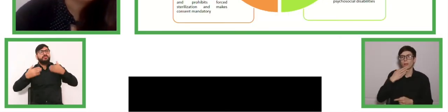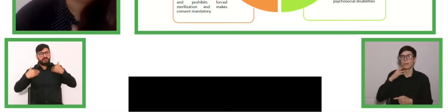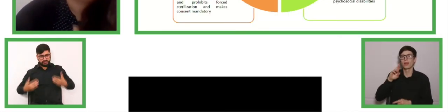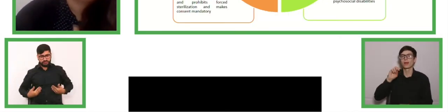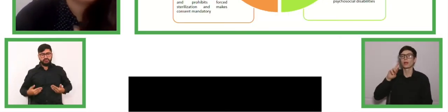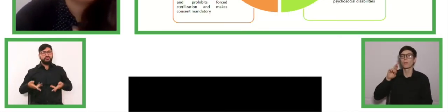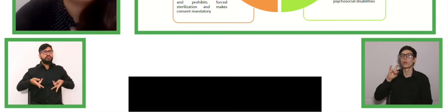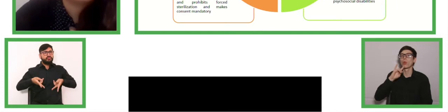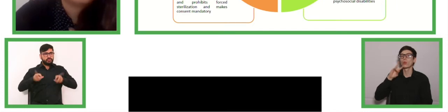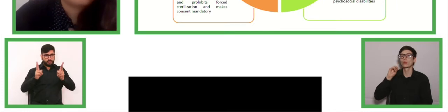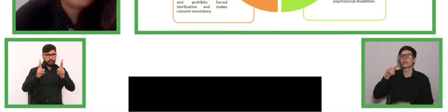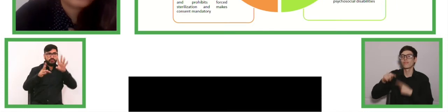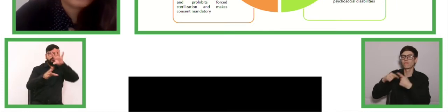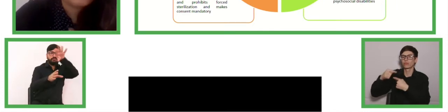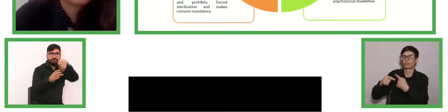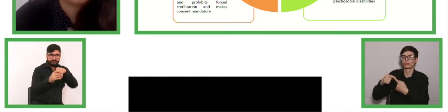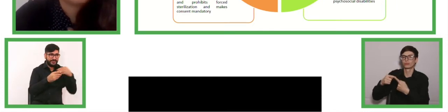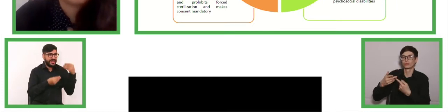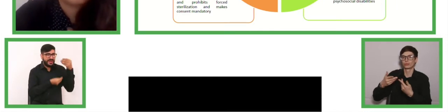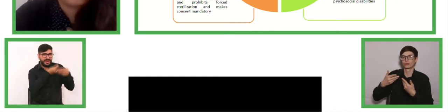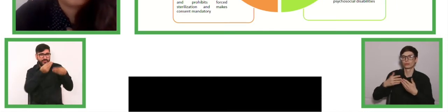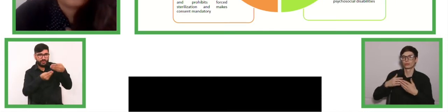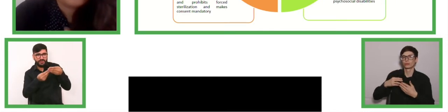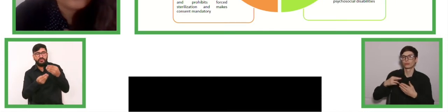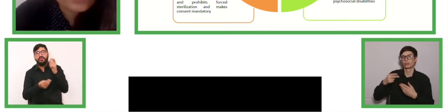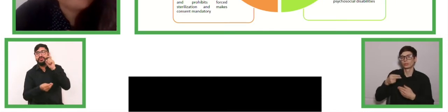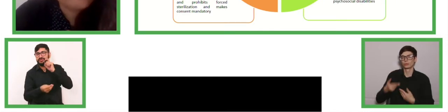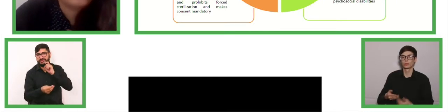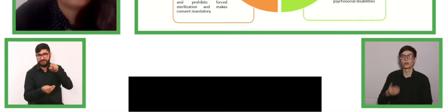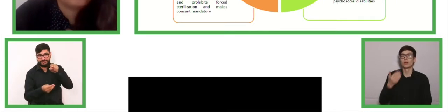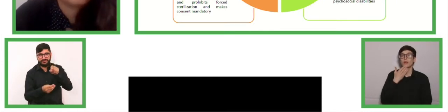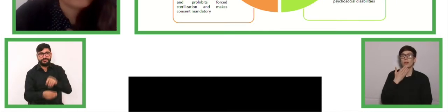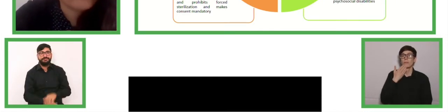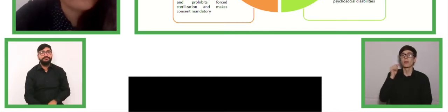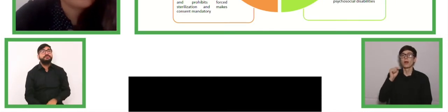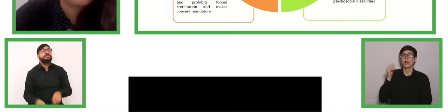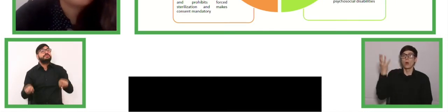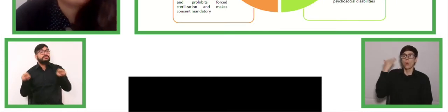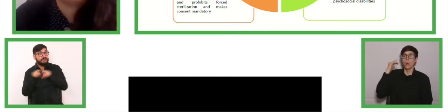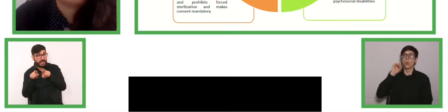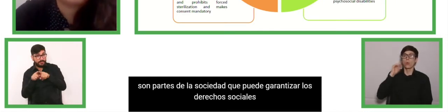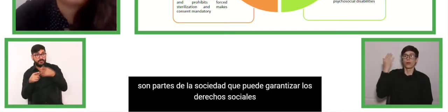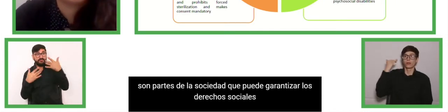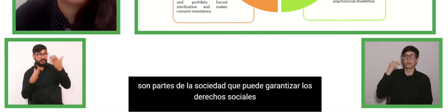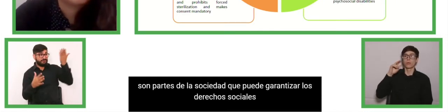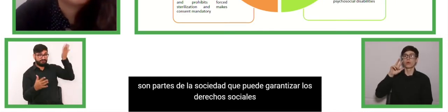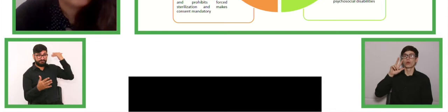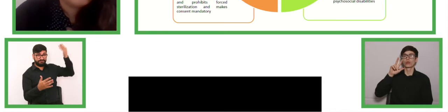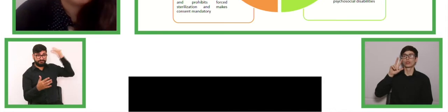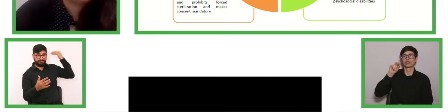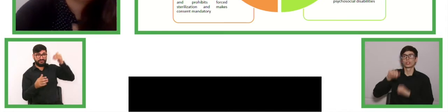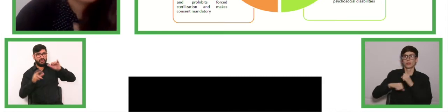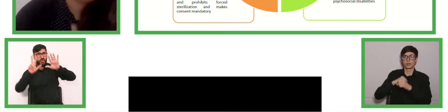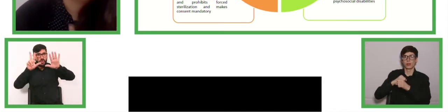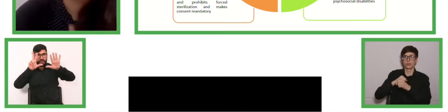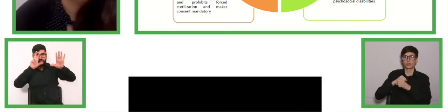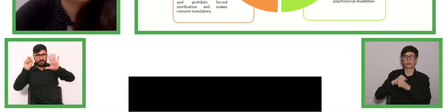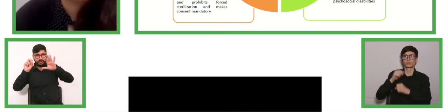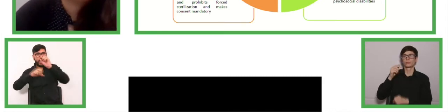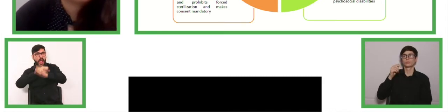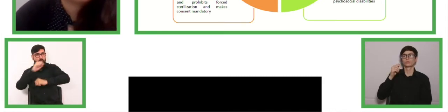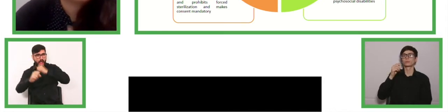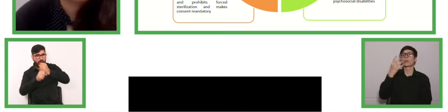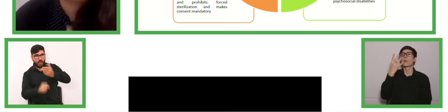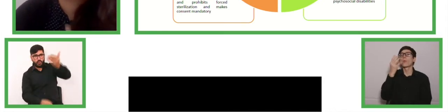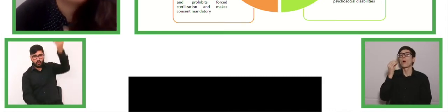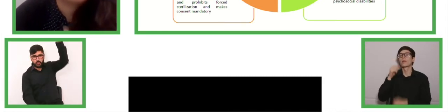During the last 8 years, we have been working on 4 strategies to provide a solution